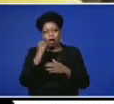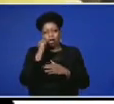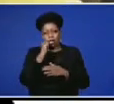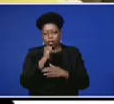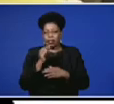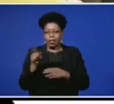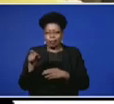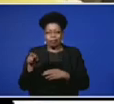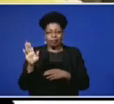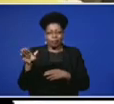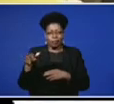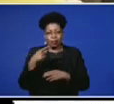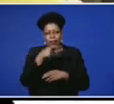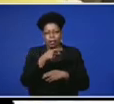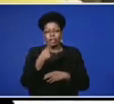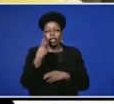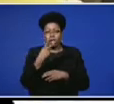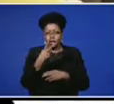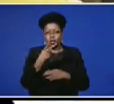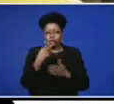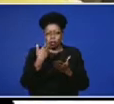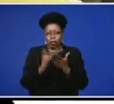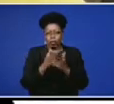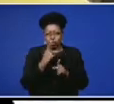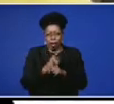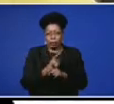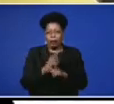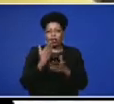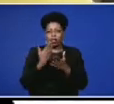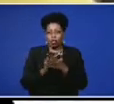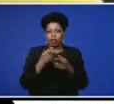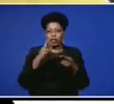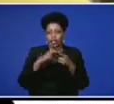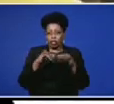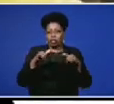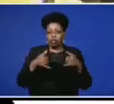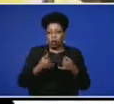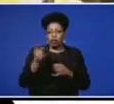good, eh?" That's the kind of relationship we have. We can enjoy